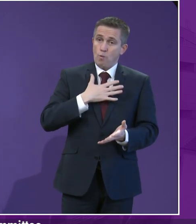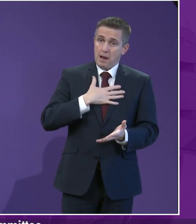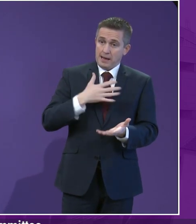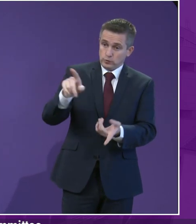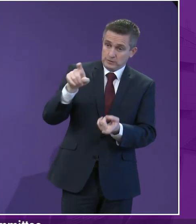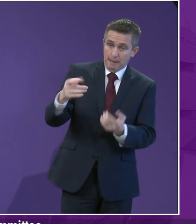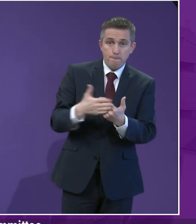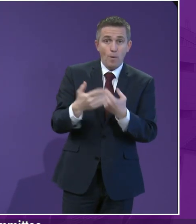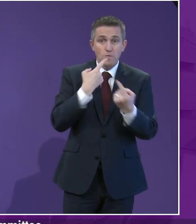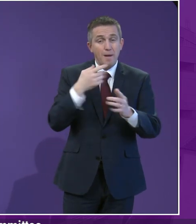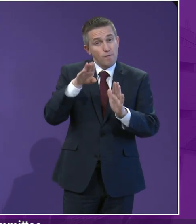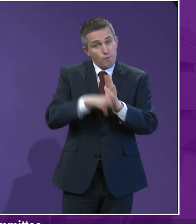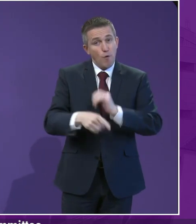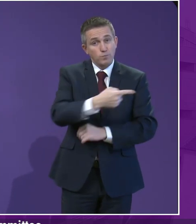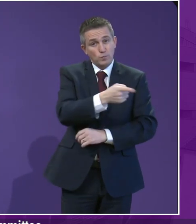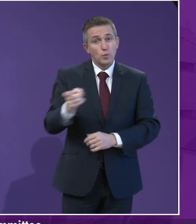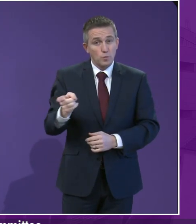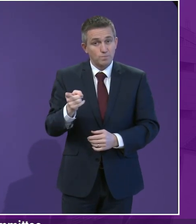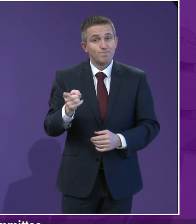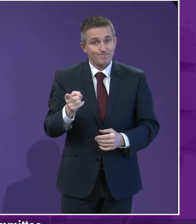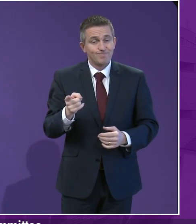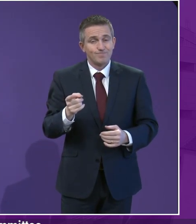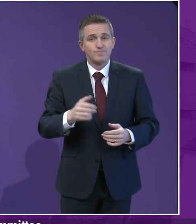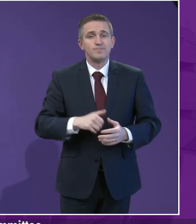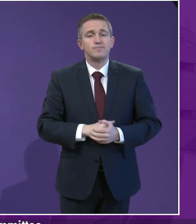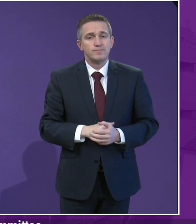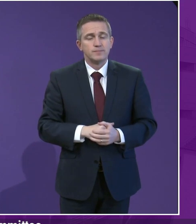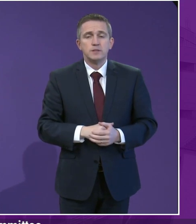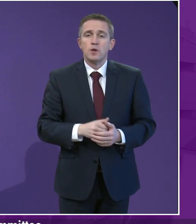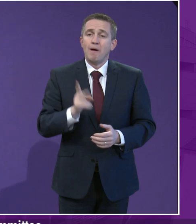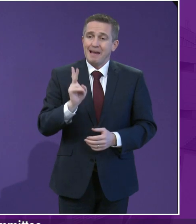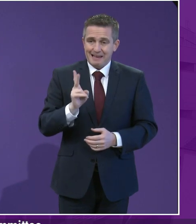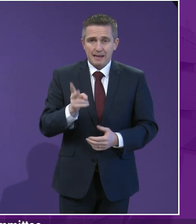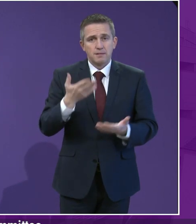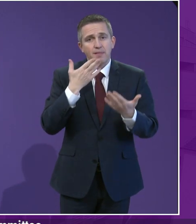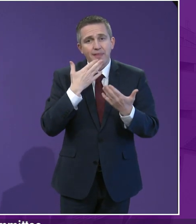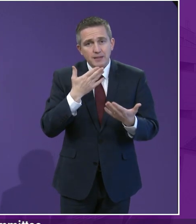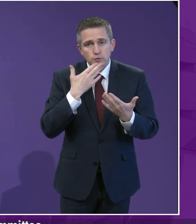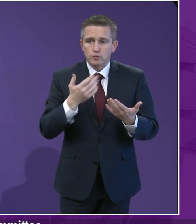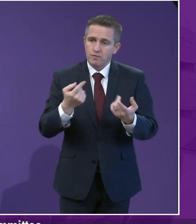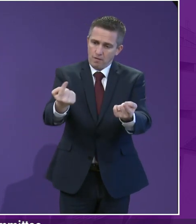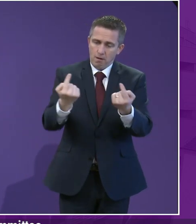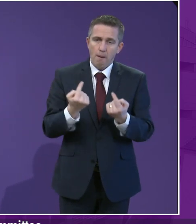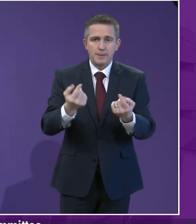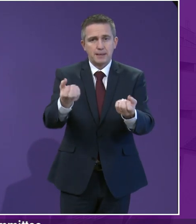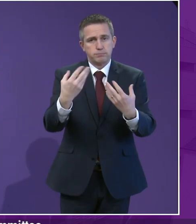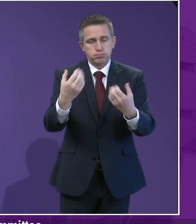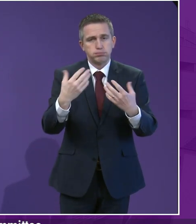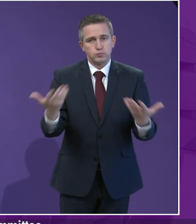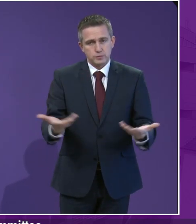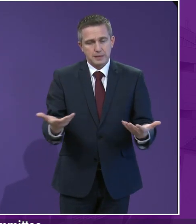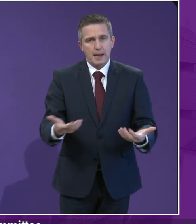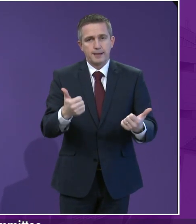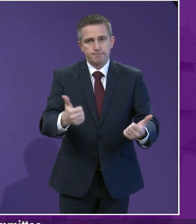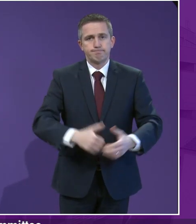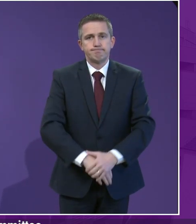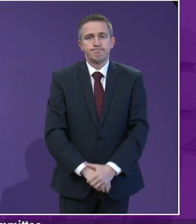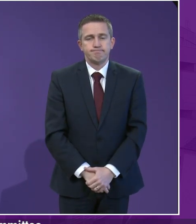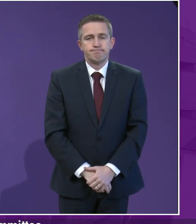well. Can I say on behalf of the committee, thank you so much for your evidence this morning. It's been both very informative